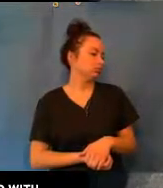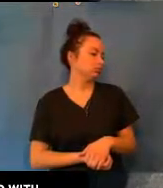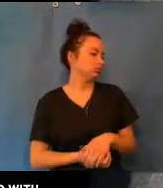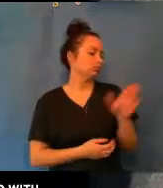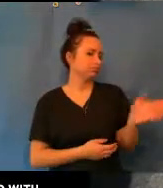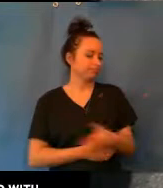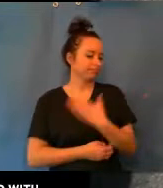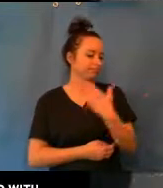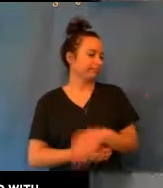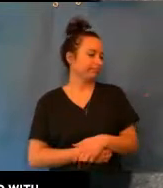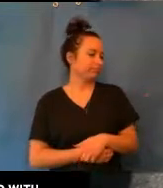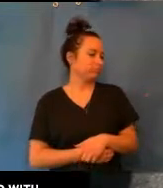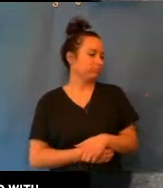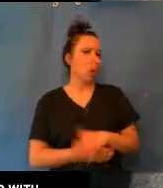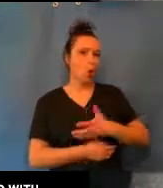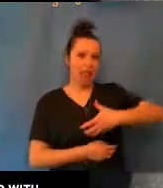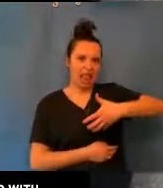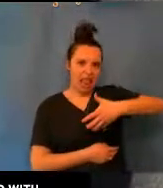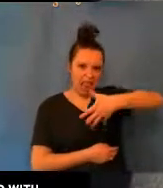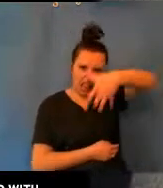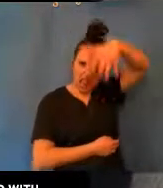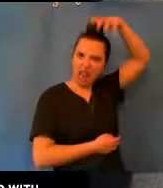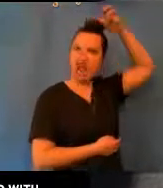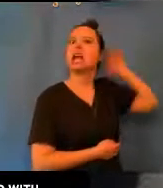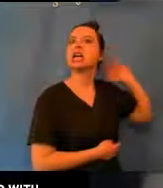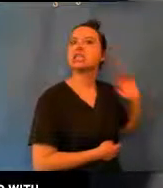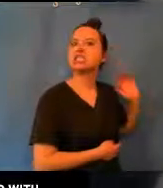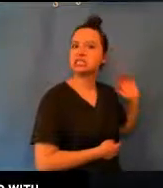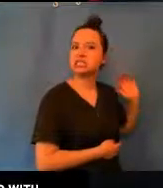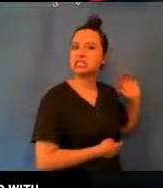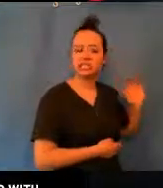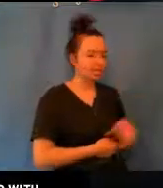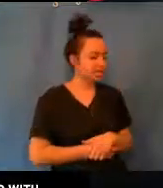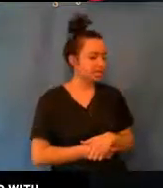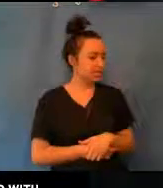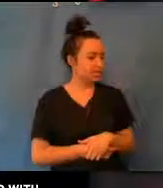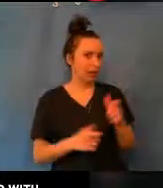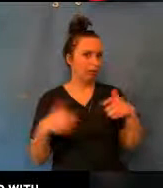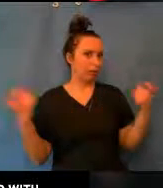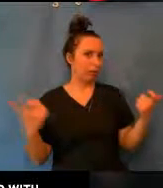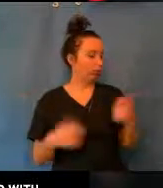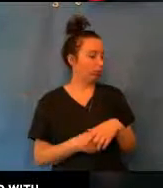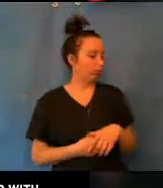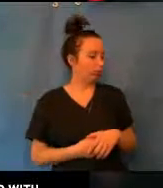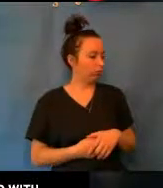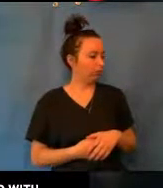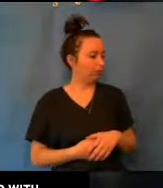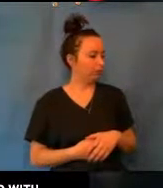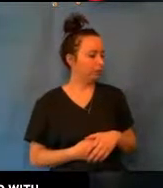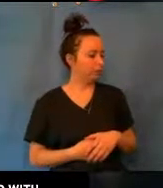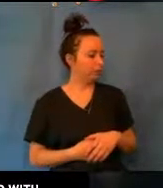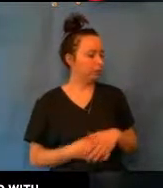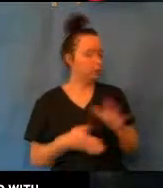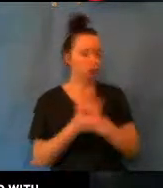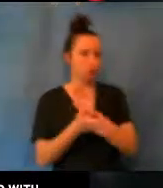Slide him over. Let's look at our lion. I have to zoom out. They keep getting bigger. All right. Let's start with